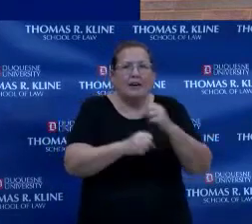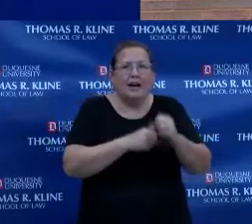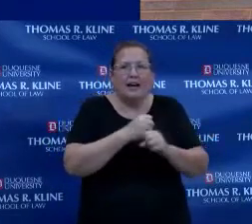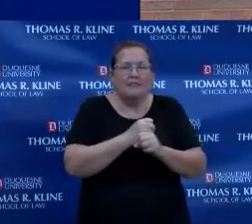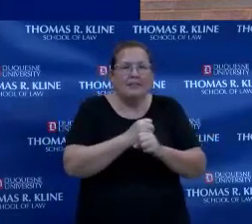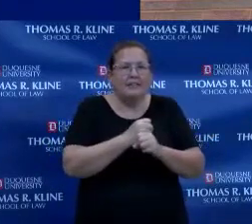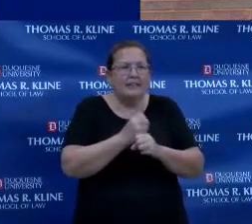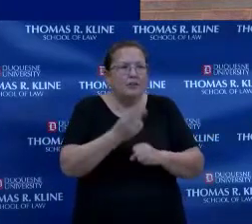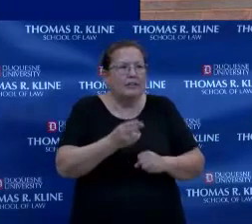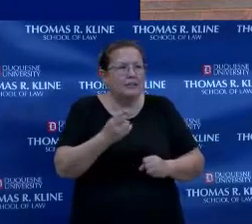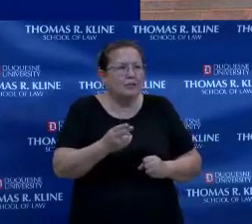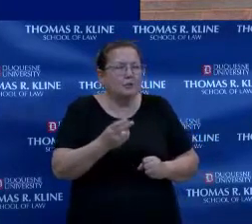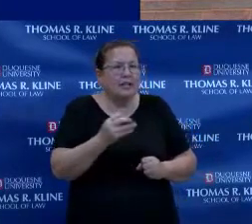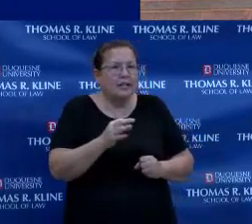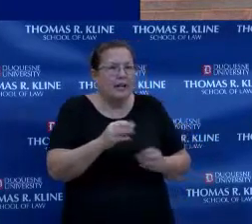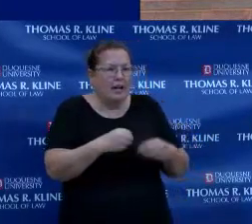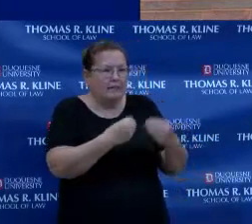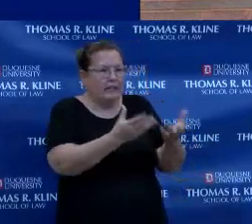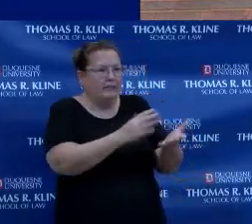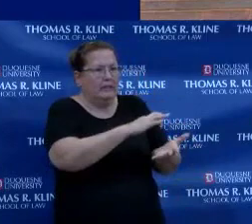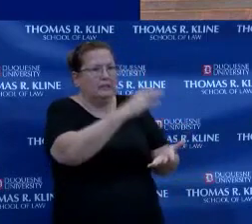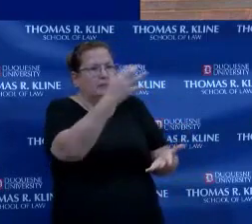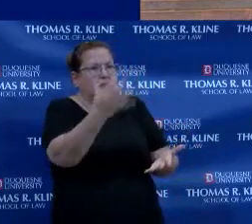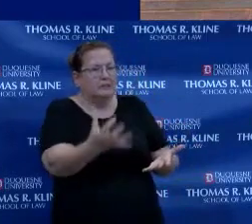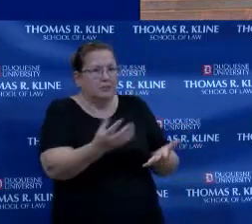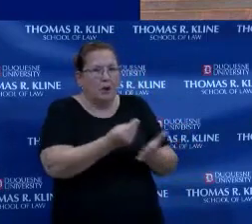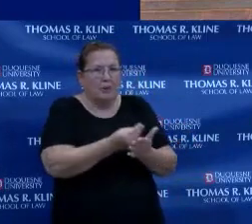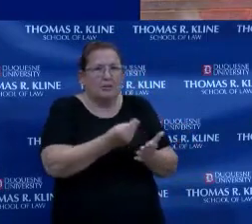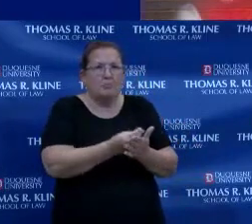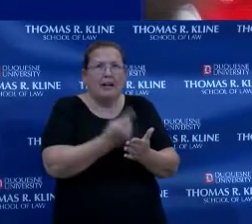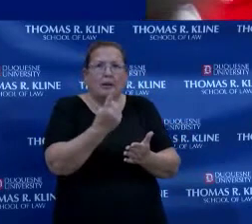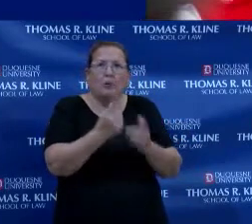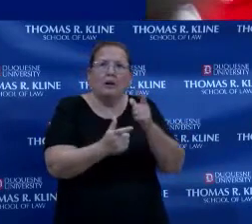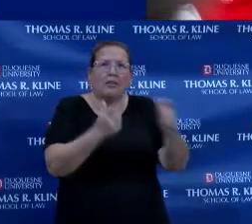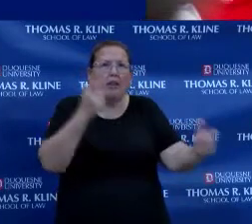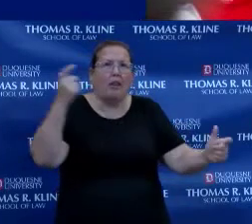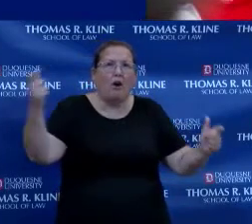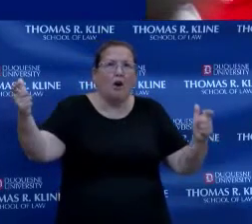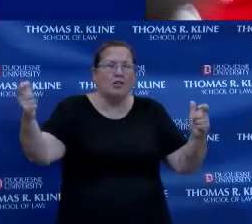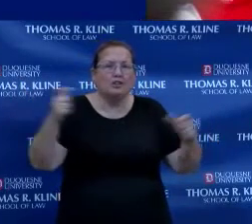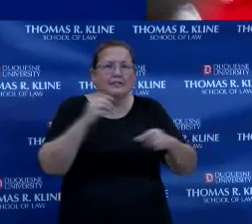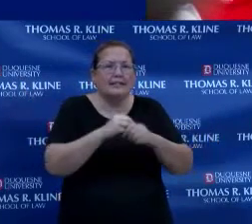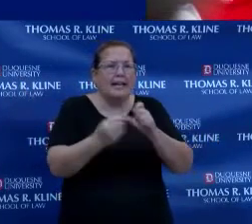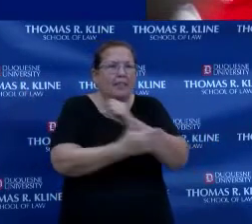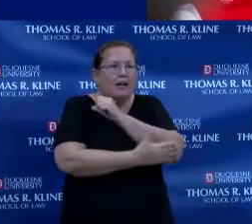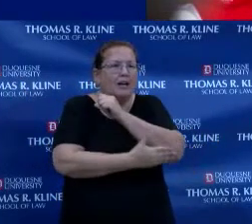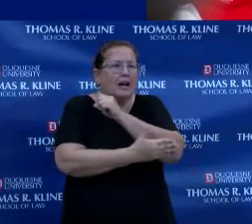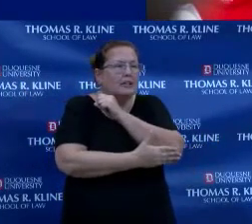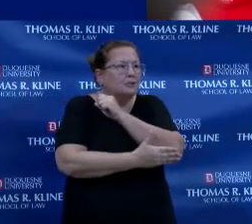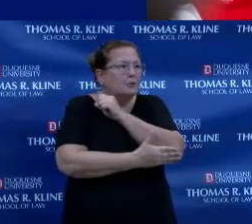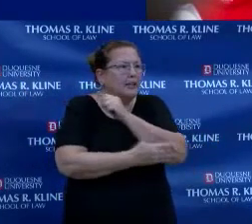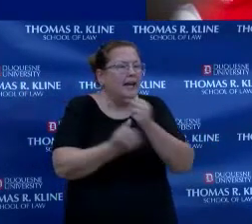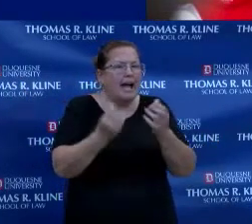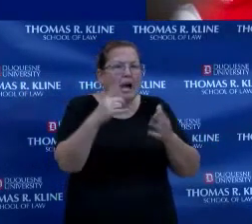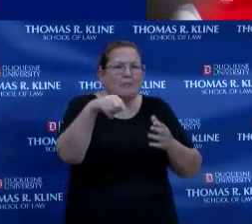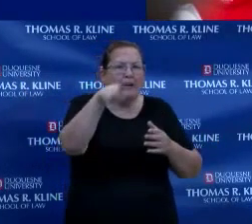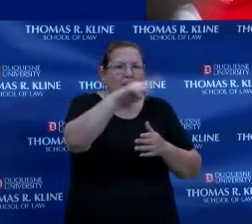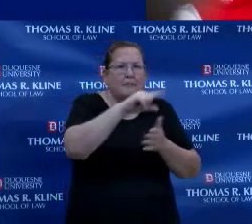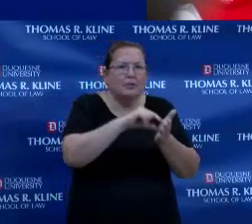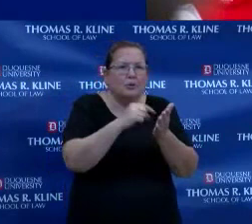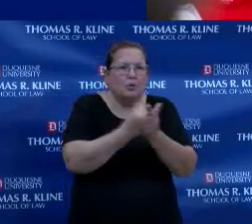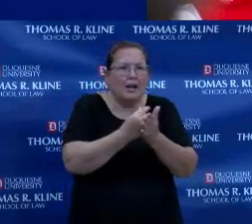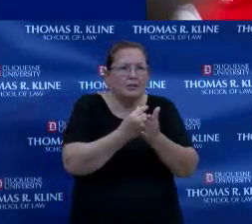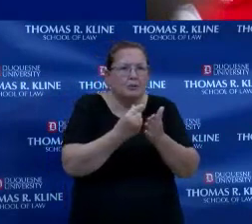Duquesne University, and one of the largest to any law school in the country. Incidentally, how many of you graduates were there that